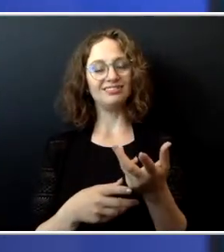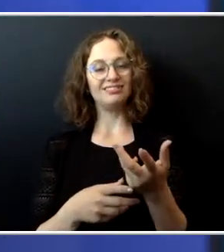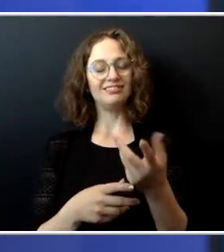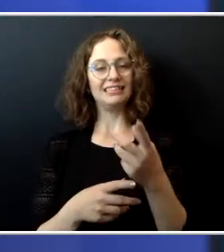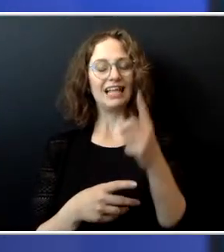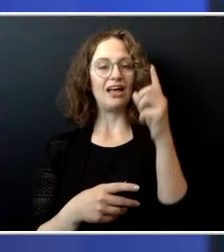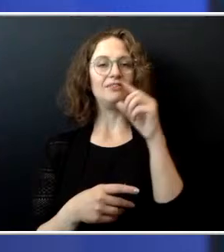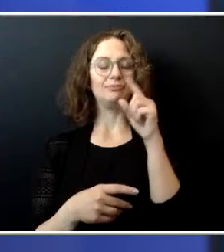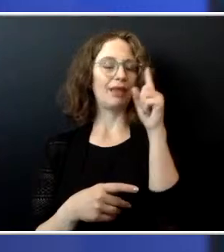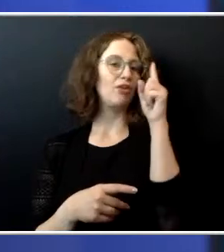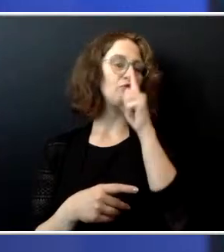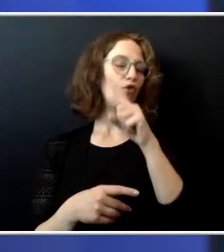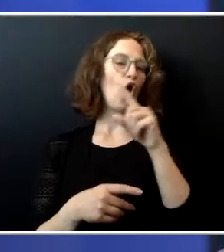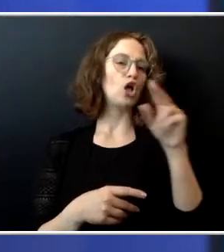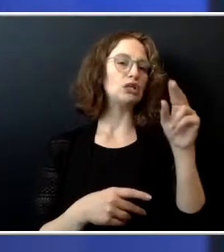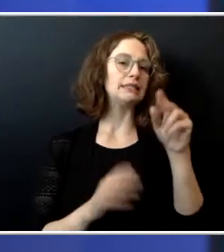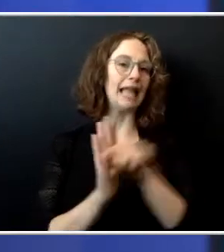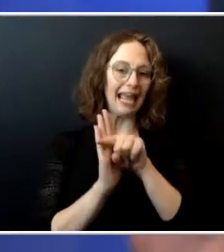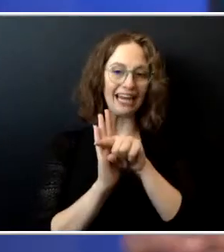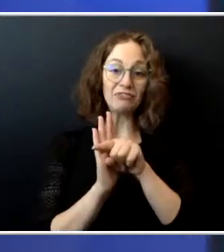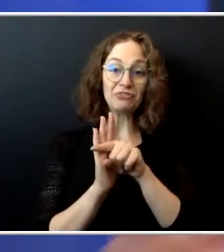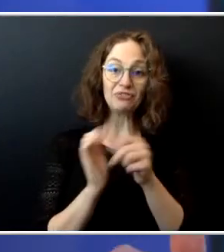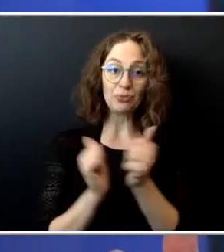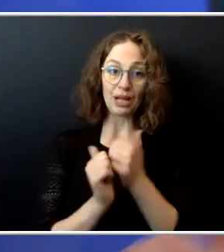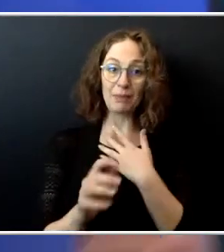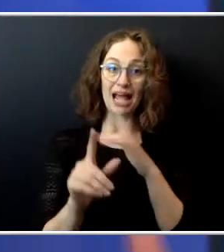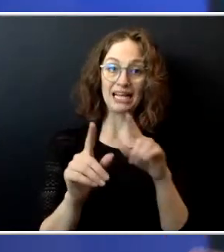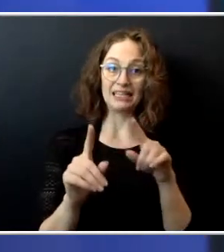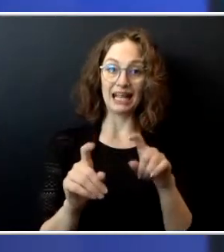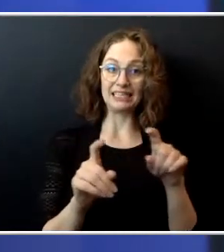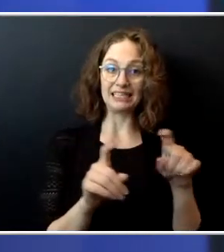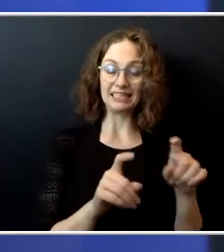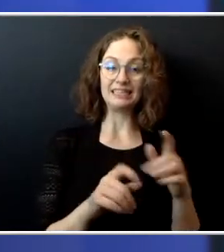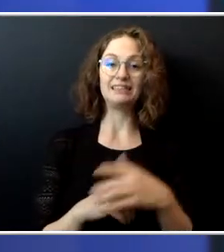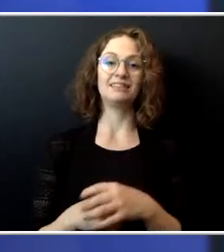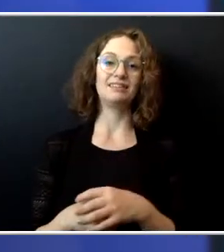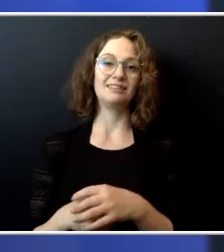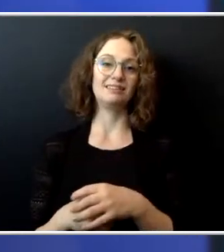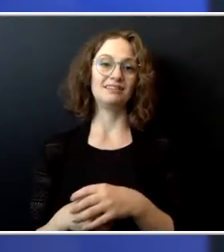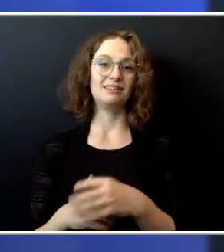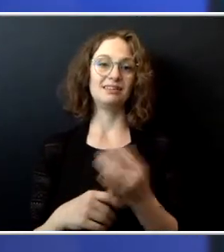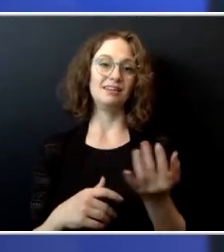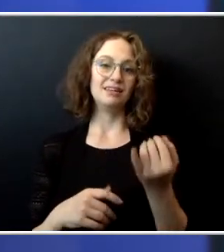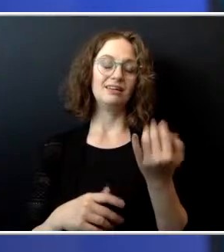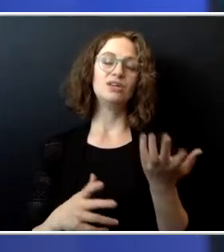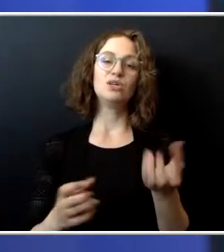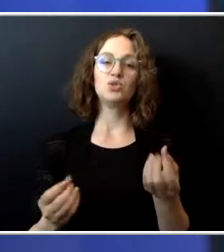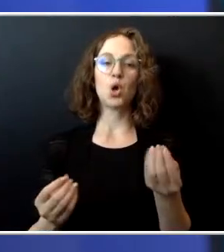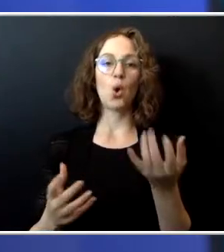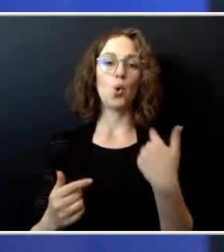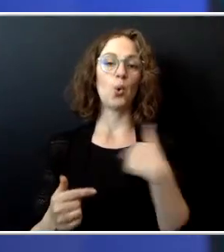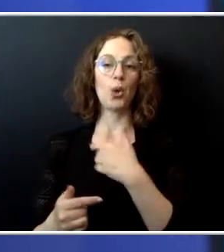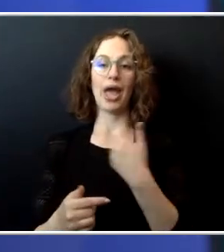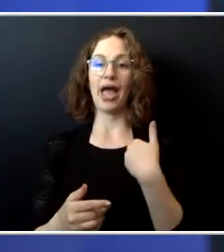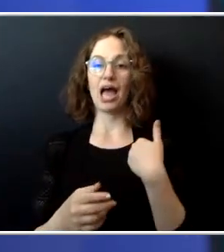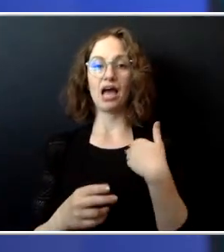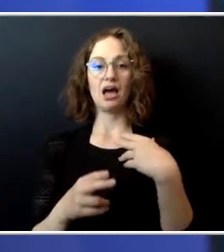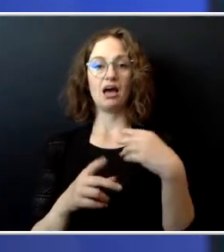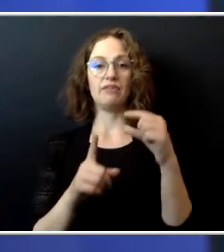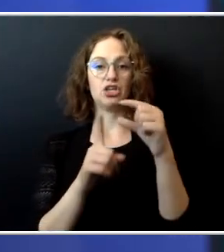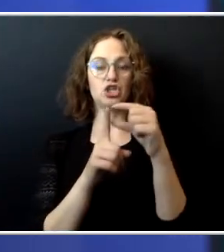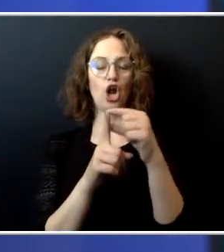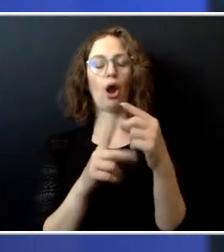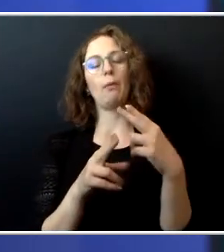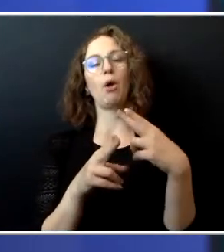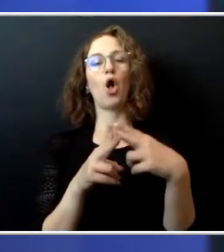If it's minimal, you can have mildly off of the, so we have a term even, it's called pseudo-Cushing. It's very